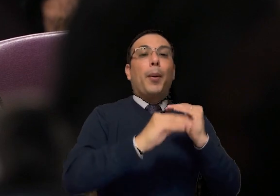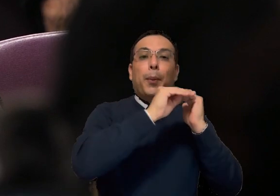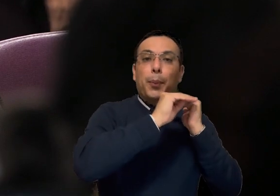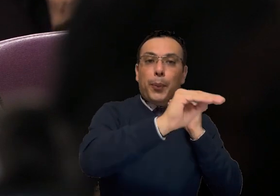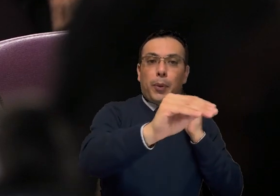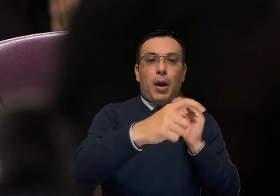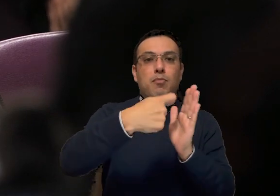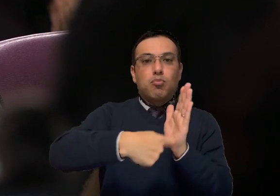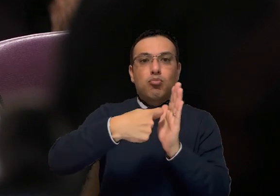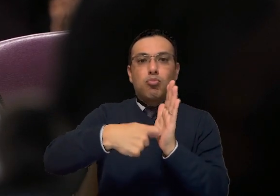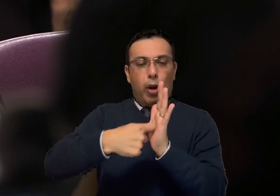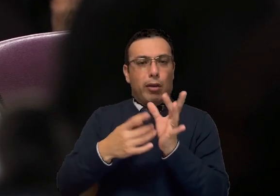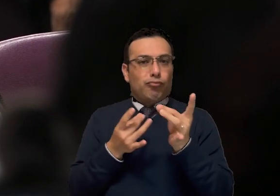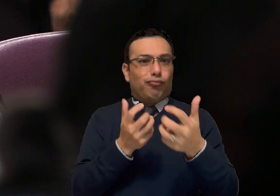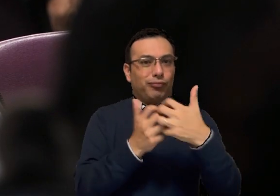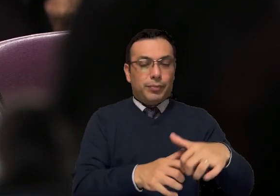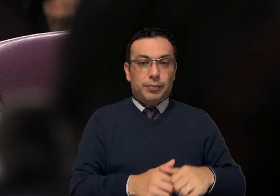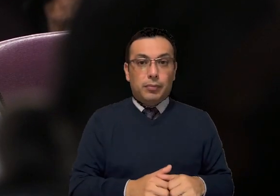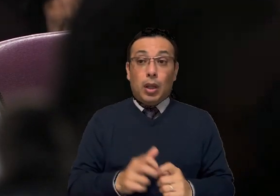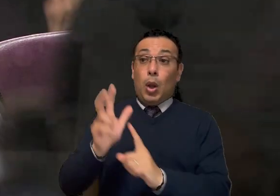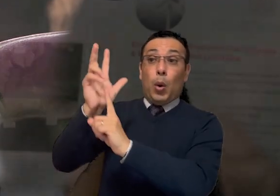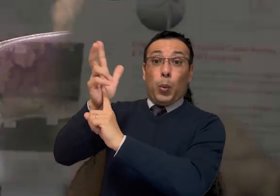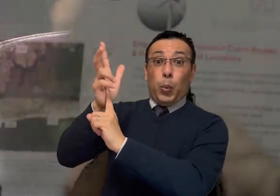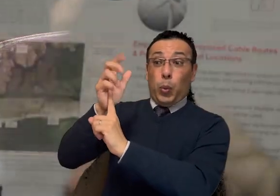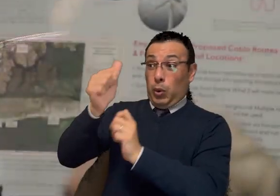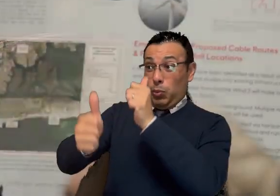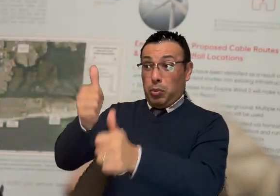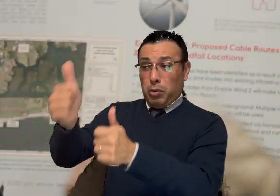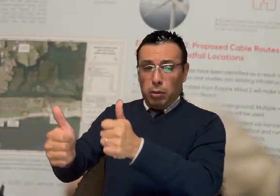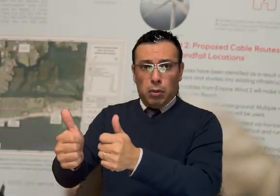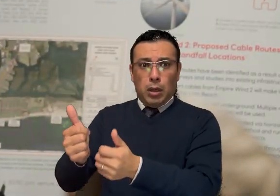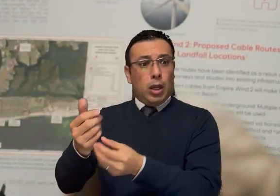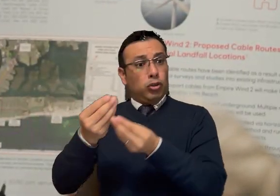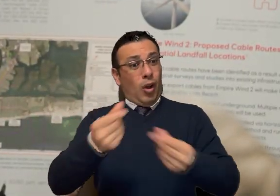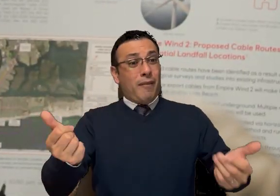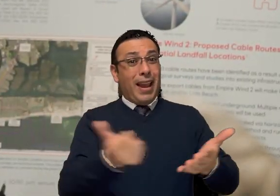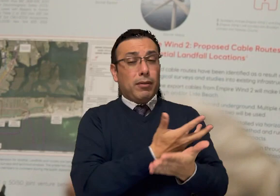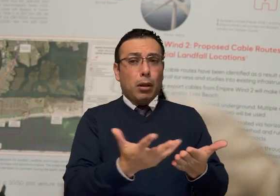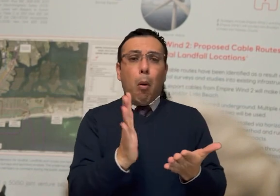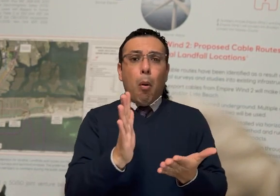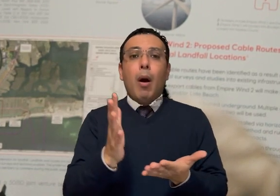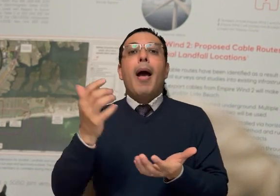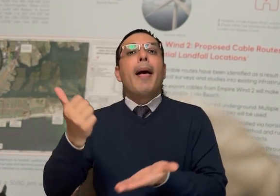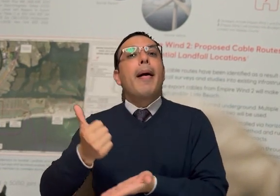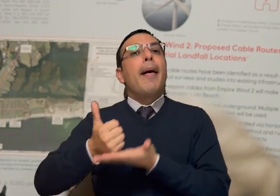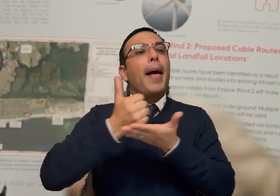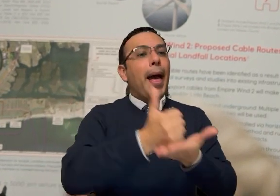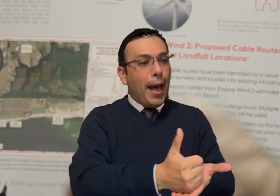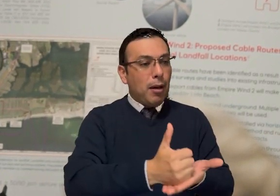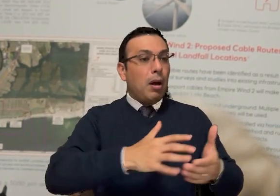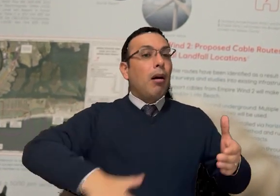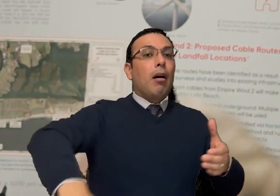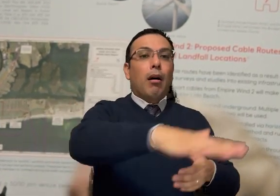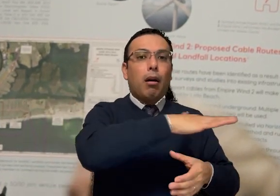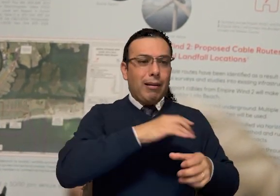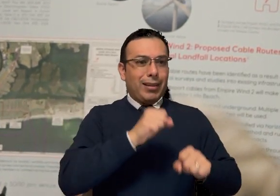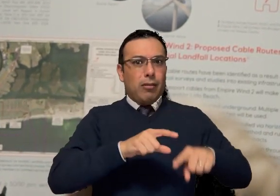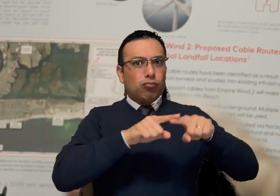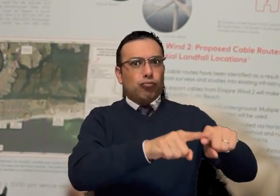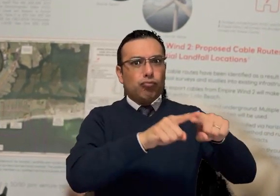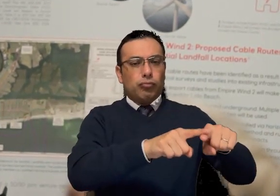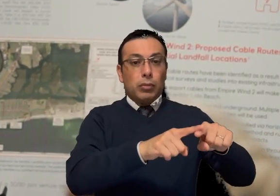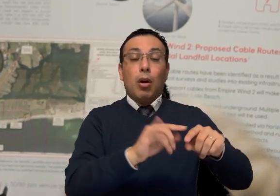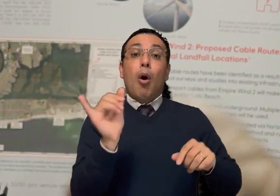So offshore wind isn't just a solution to this, but it's an opportunity to improve overall reliability and ultimately provide more